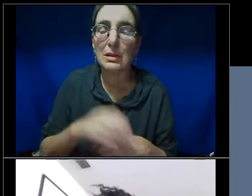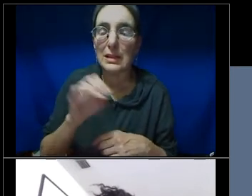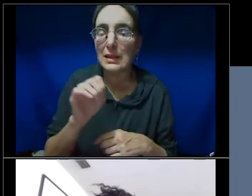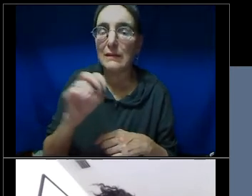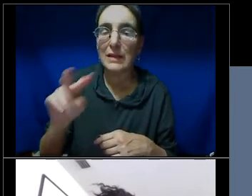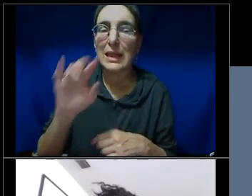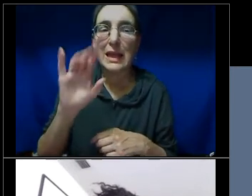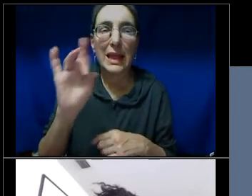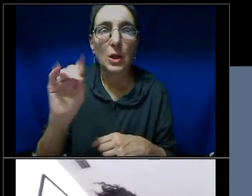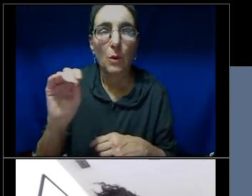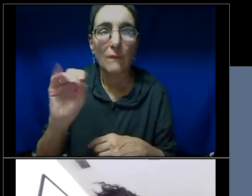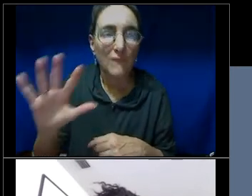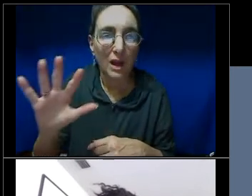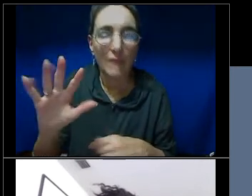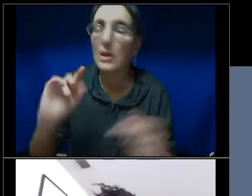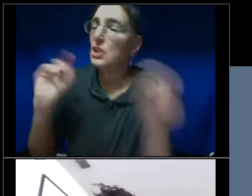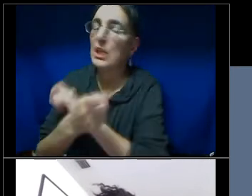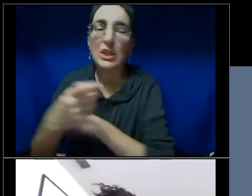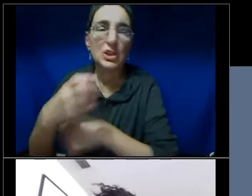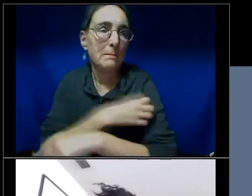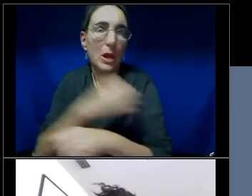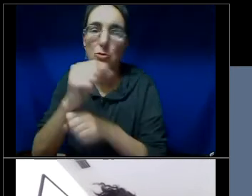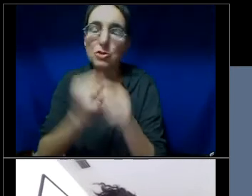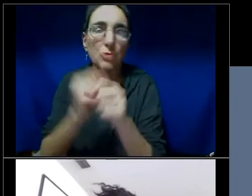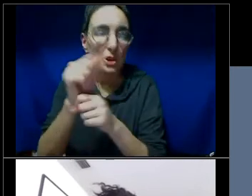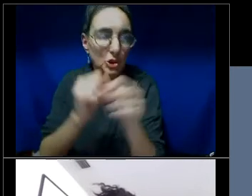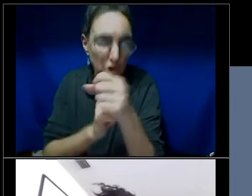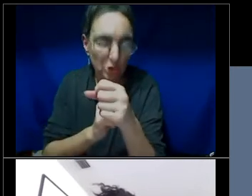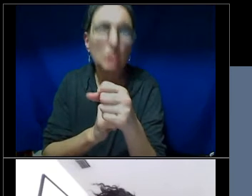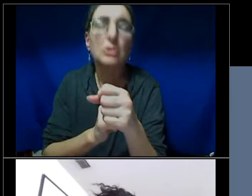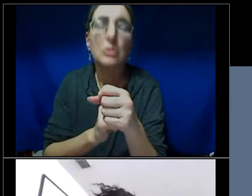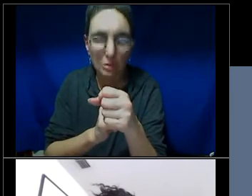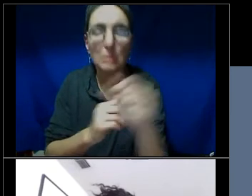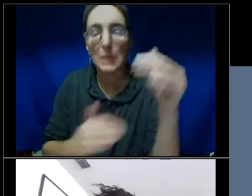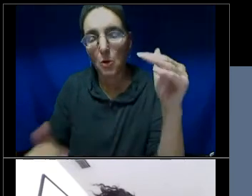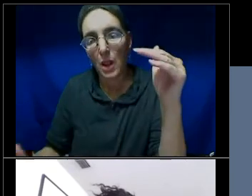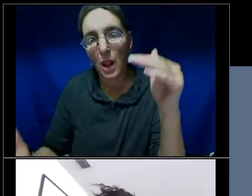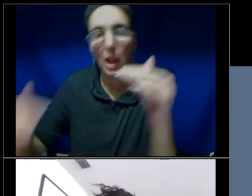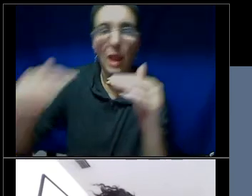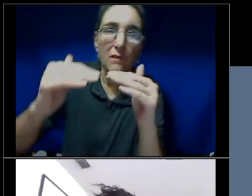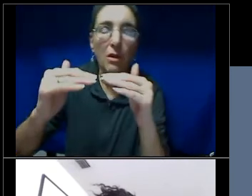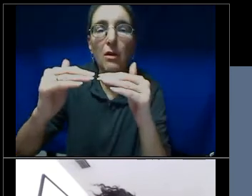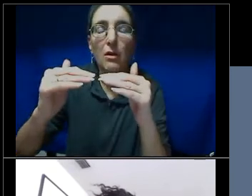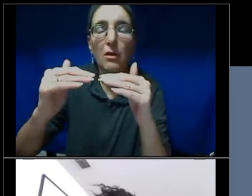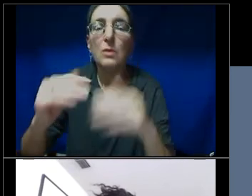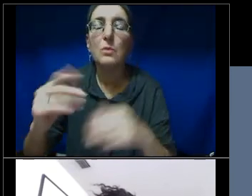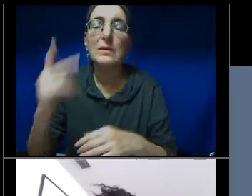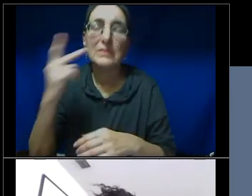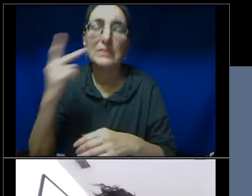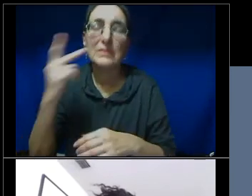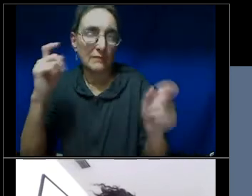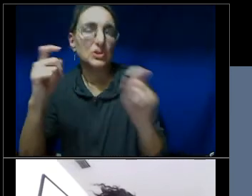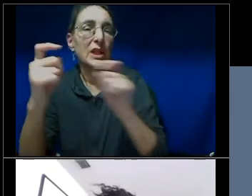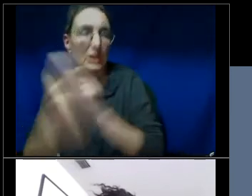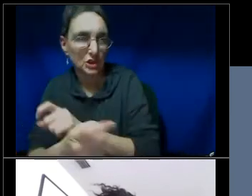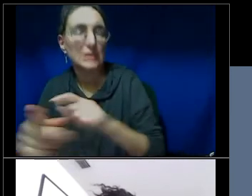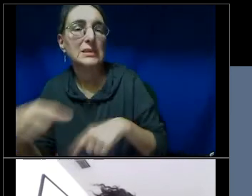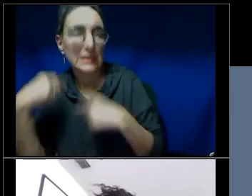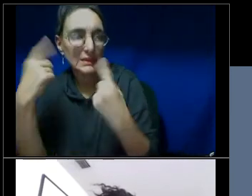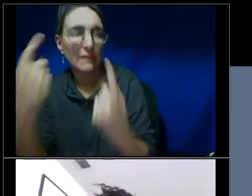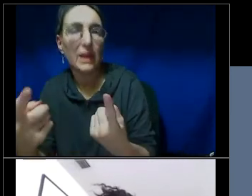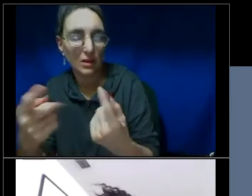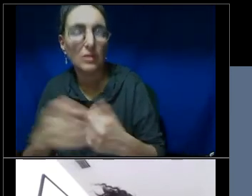the power structure at Sandag at the board level. And since then, we've seen a lot of change that's brought in new leadership. That bill was signed